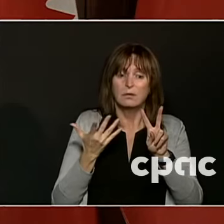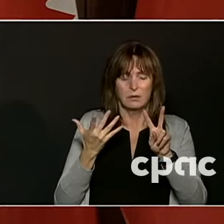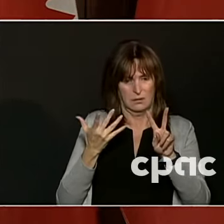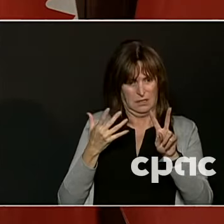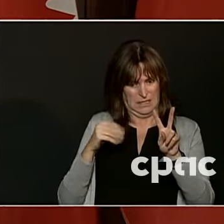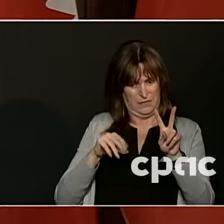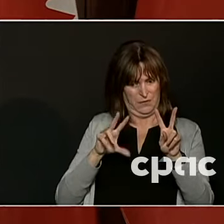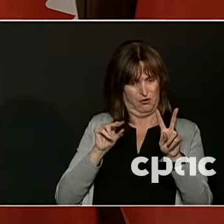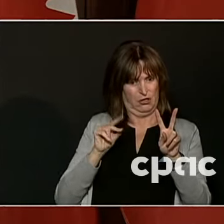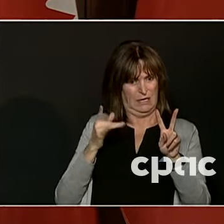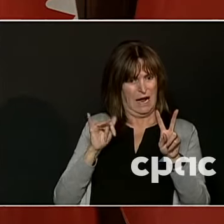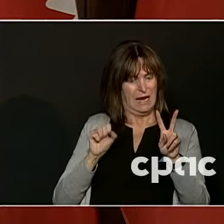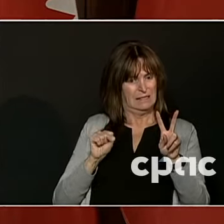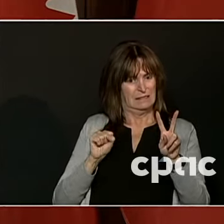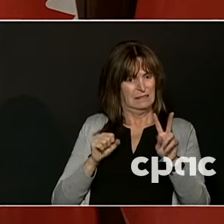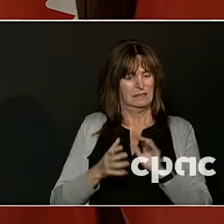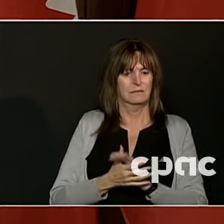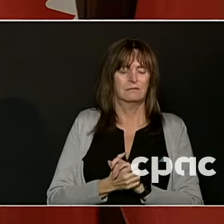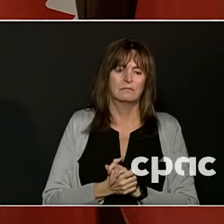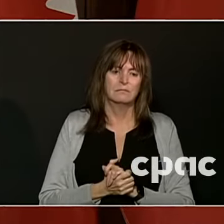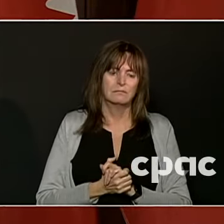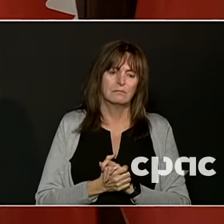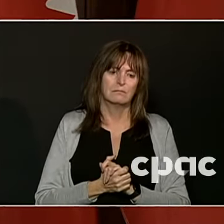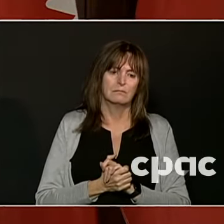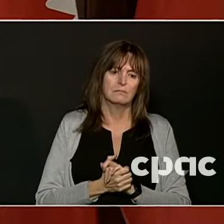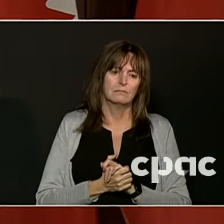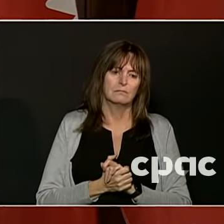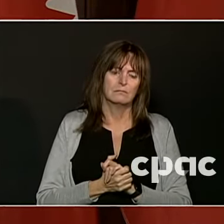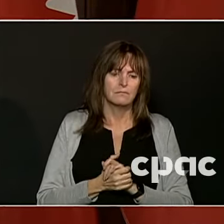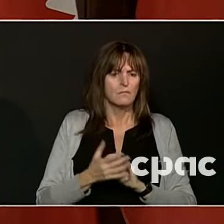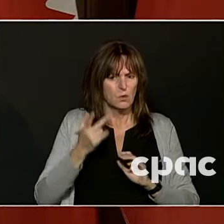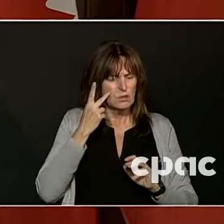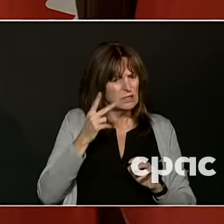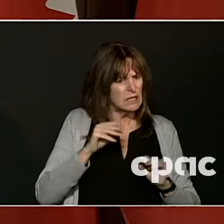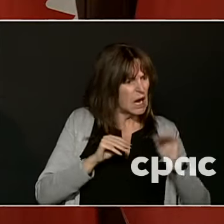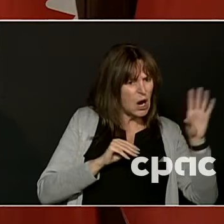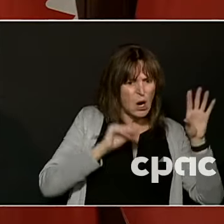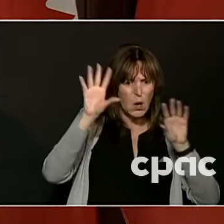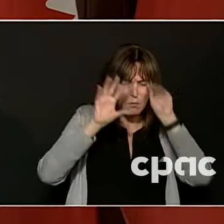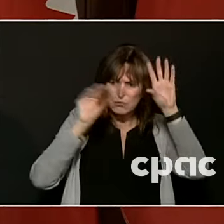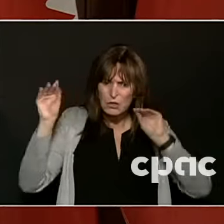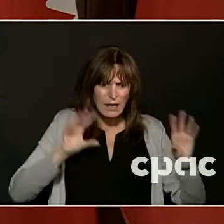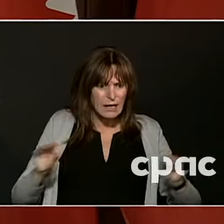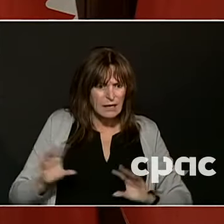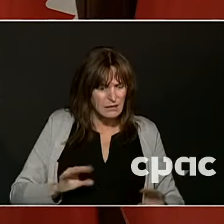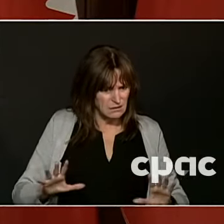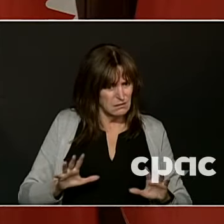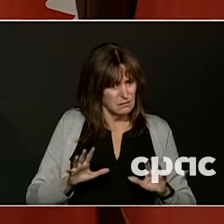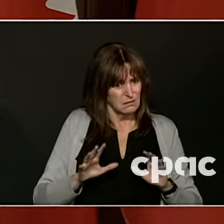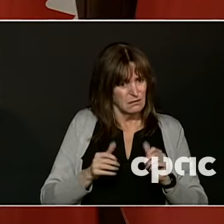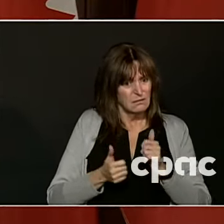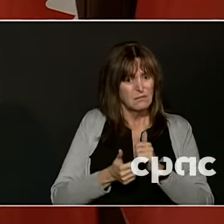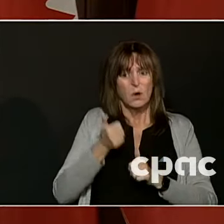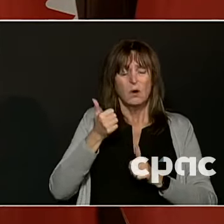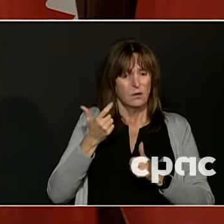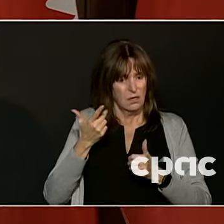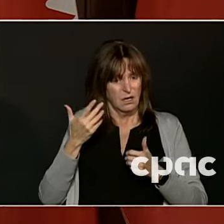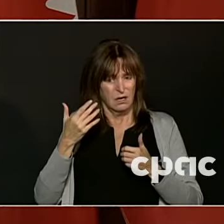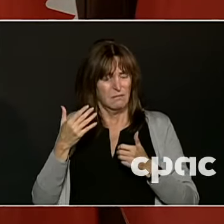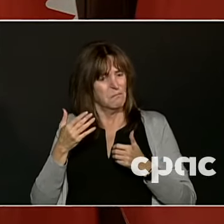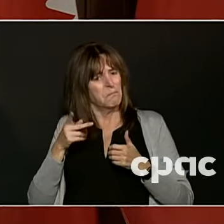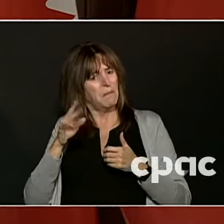outbreaks stretching across 22 of the 34 public health units, and we see a range of